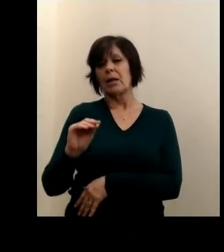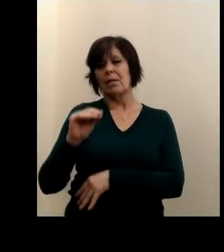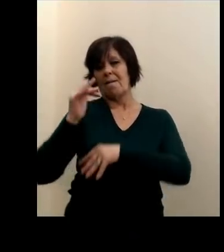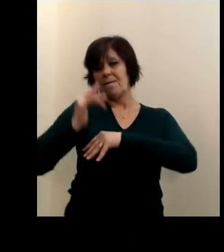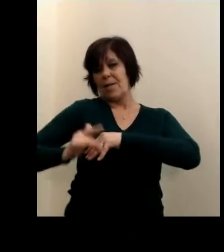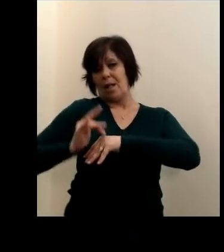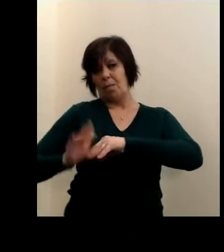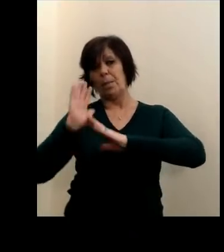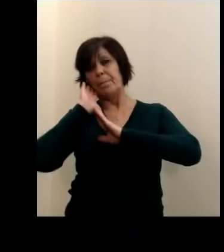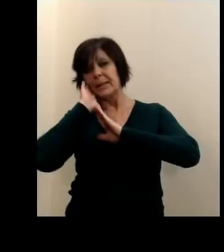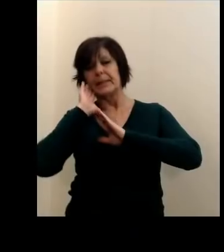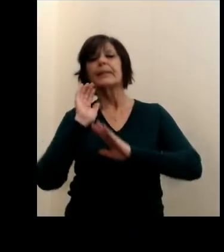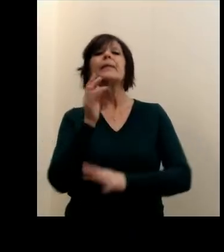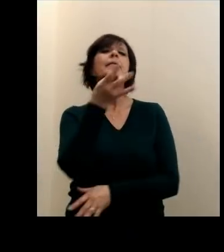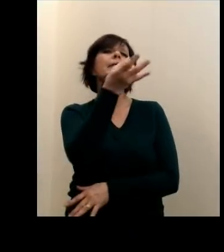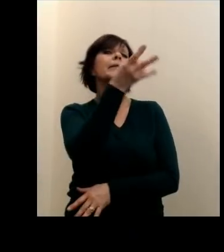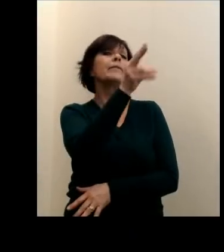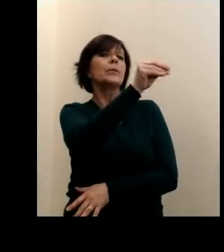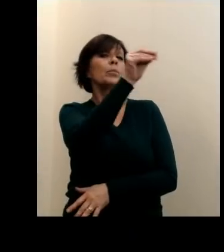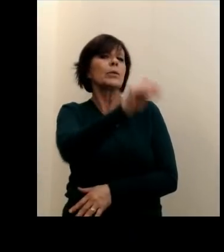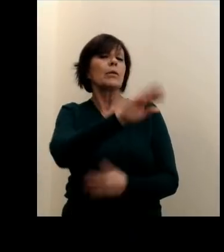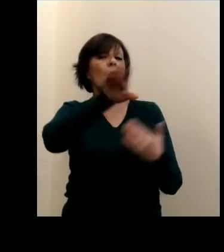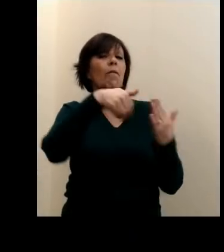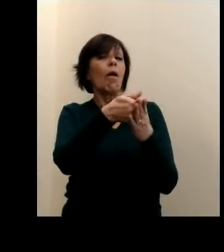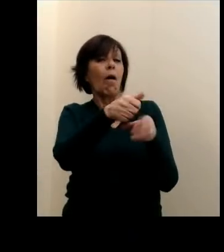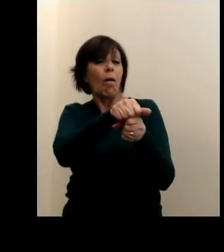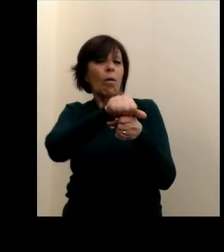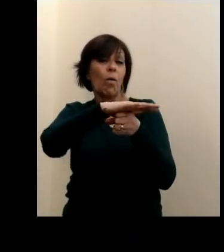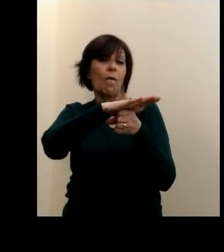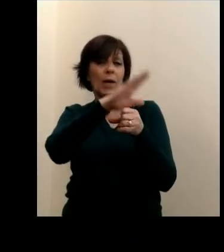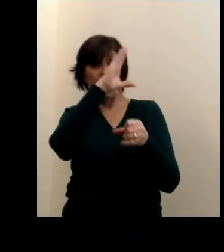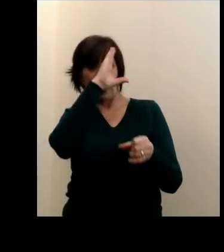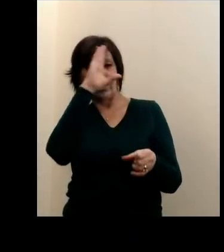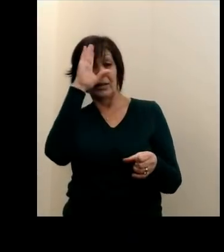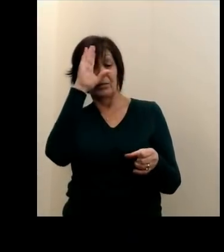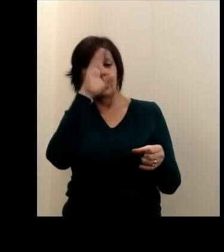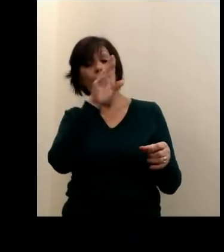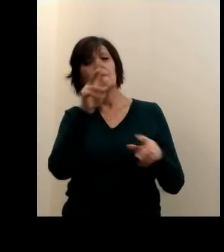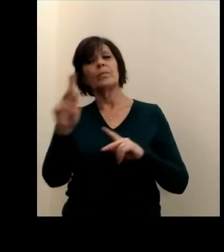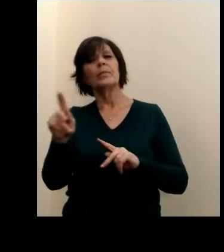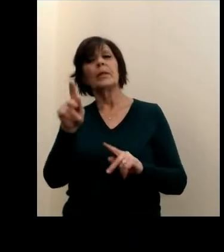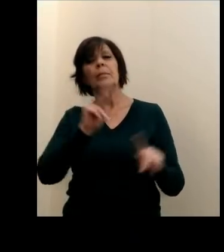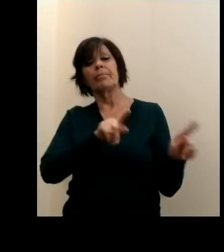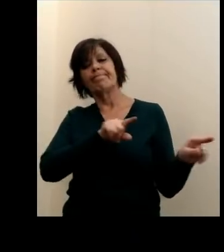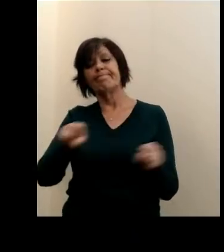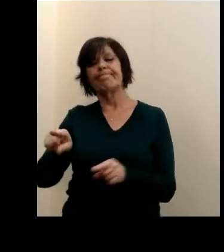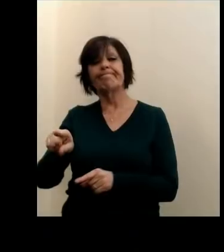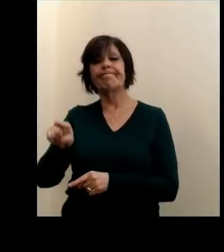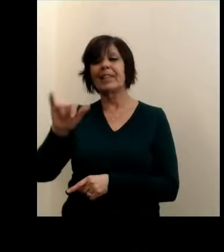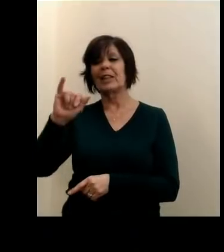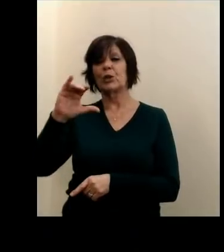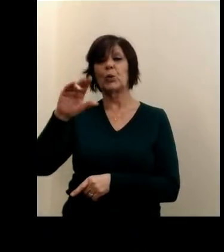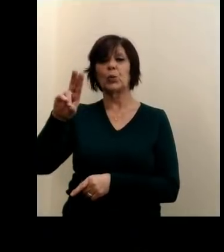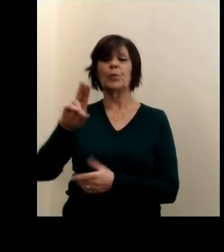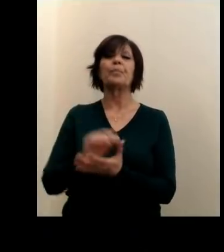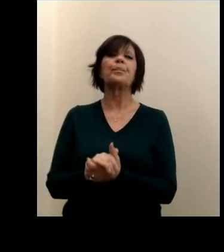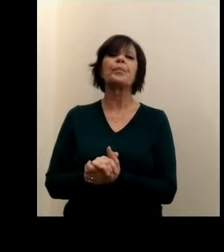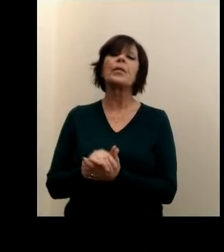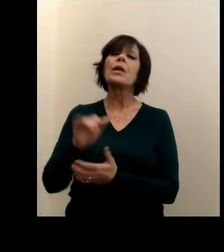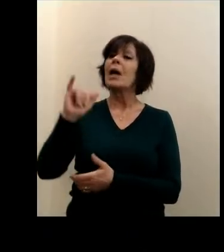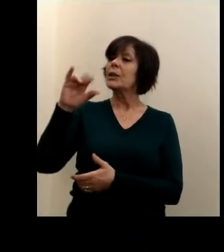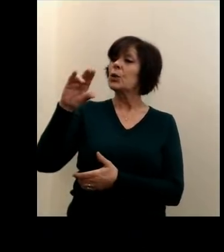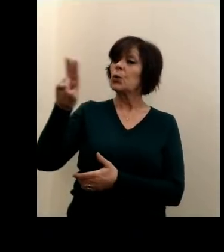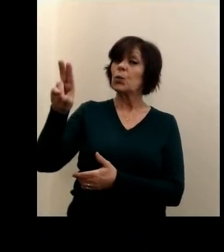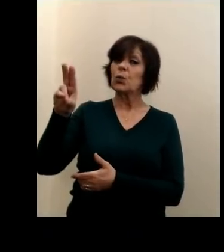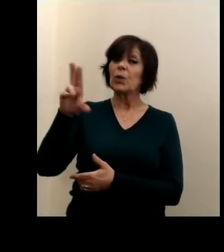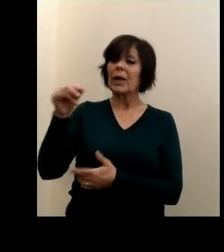And 17% of all COVID hospitalizations were individuals in the ICU. ICU and airway assist numbers